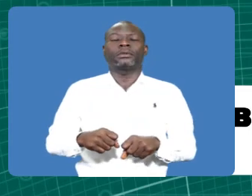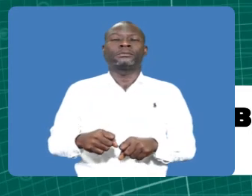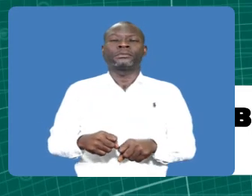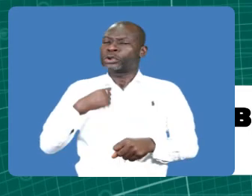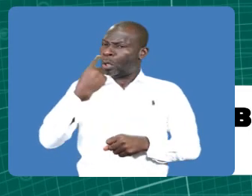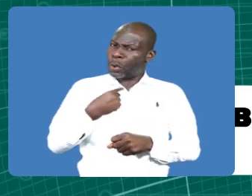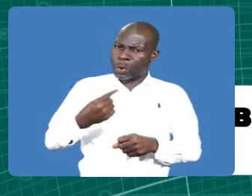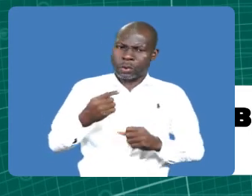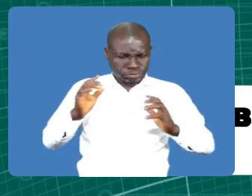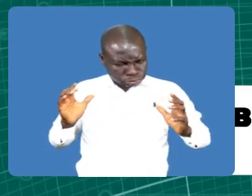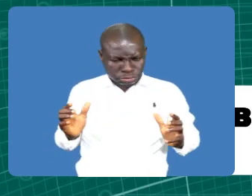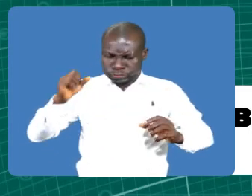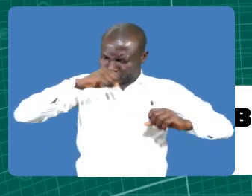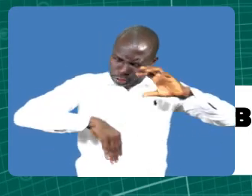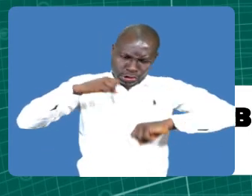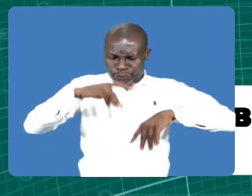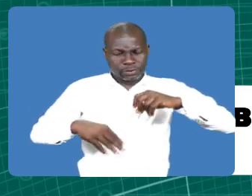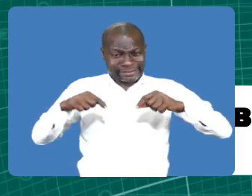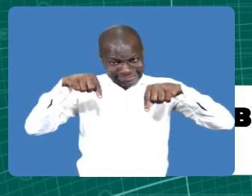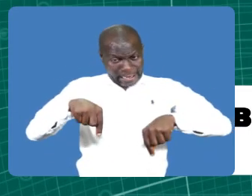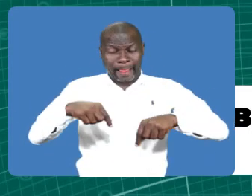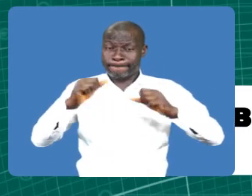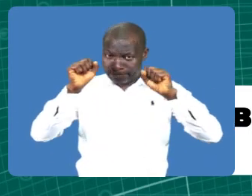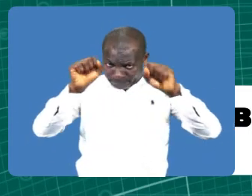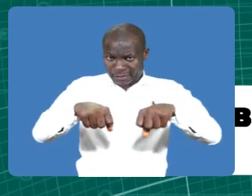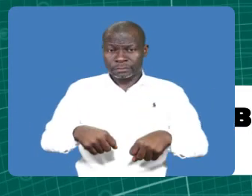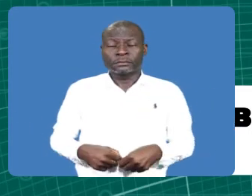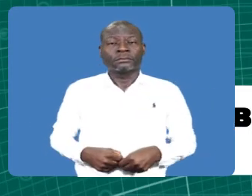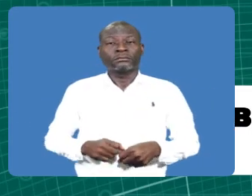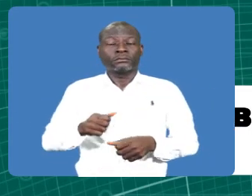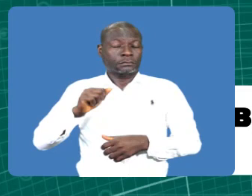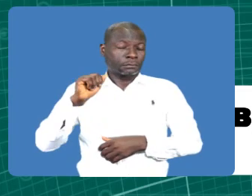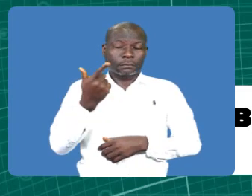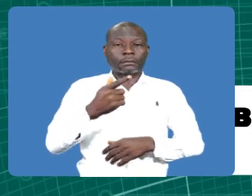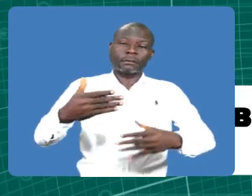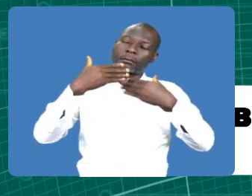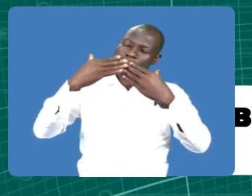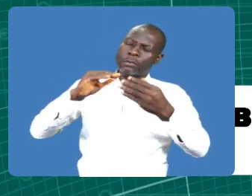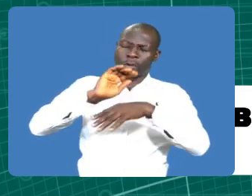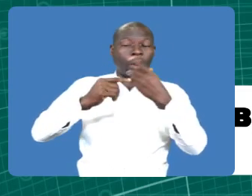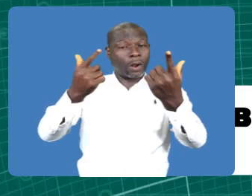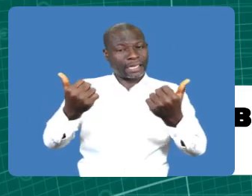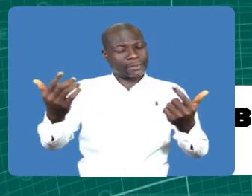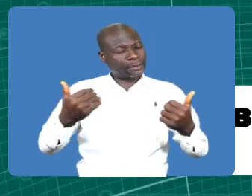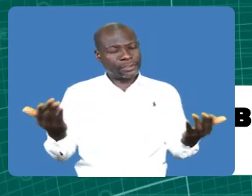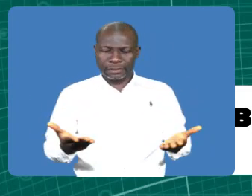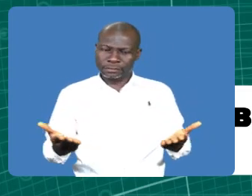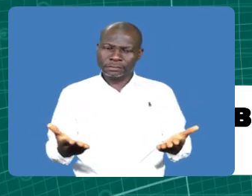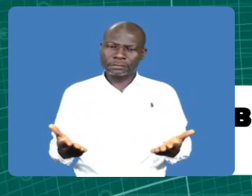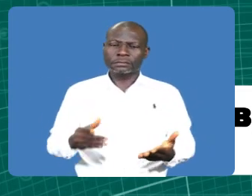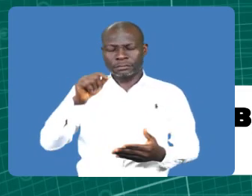day possible, who made contributions to make this day possible. On top of that, we thank you, all of you, for